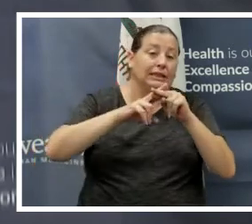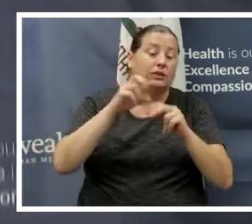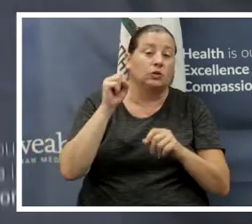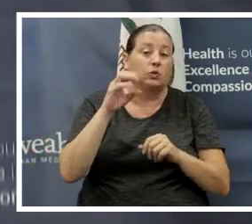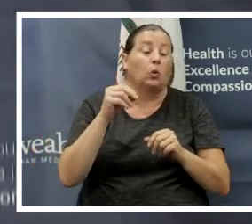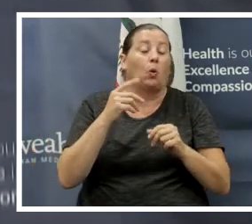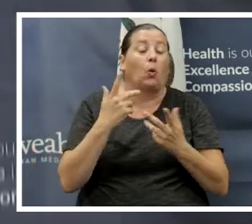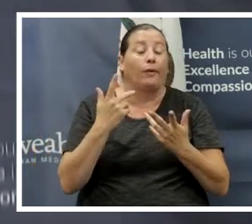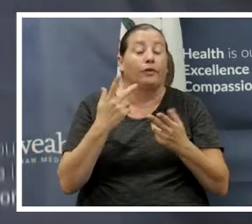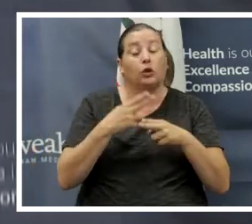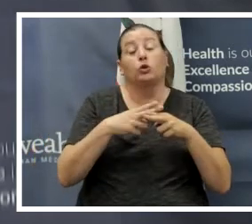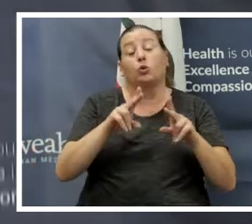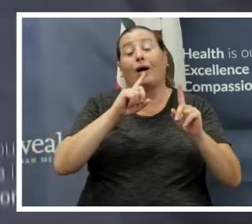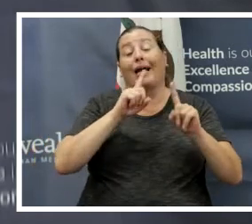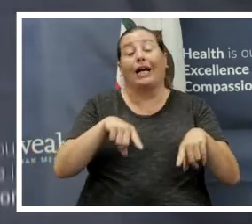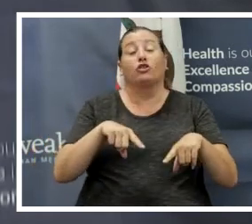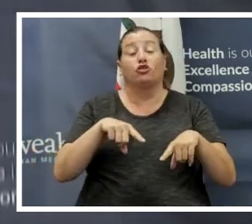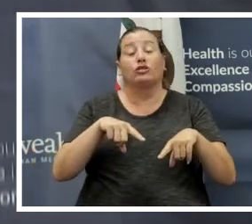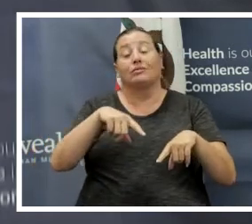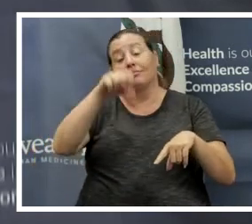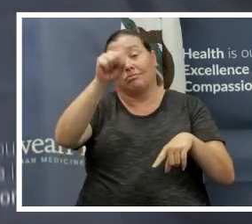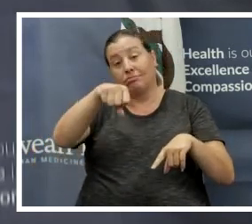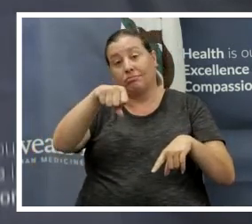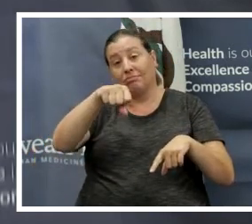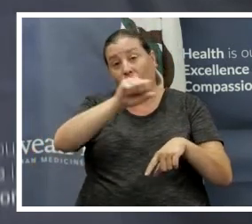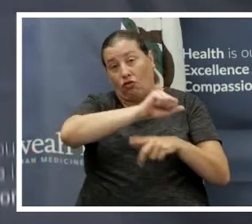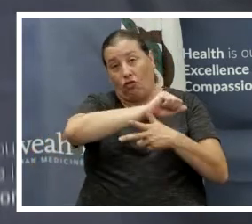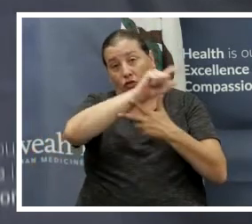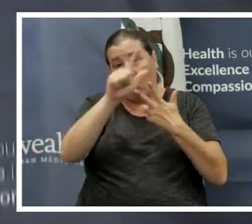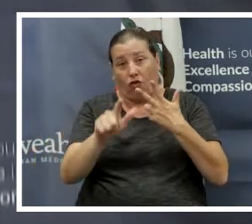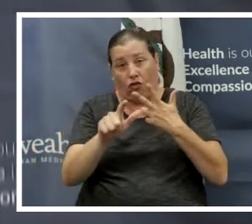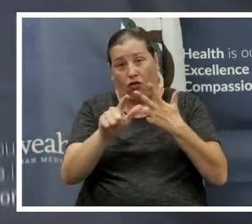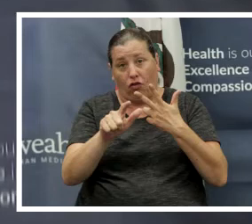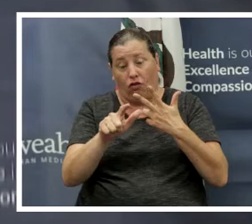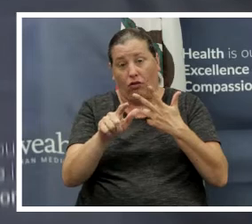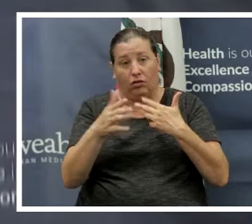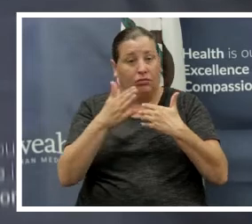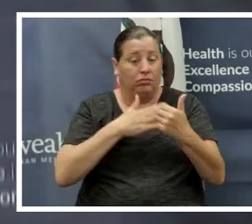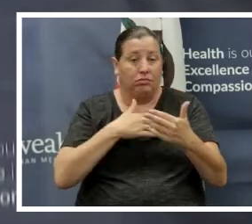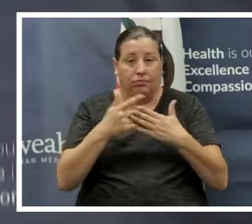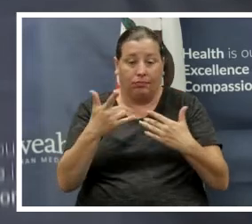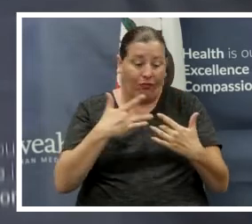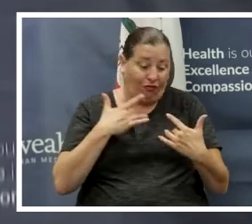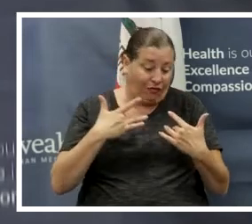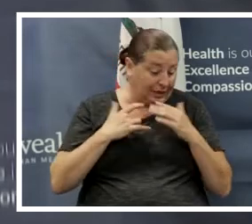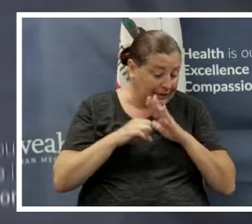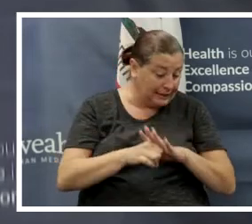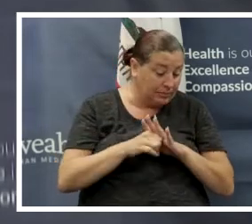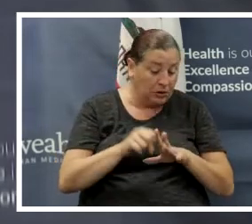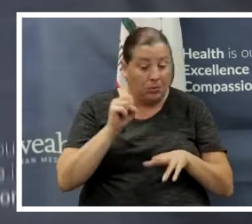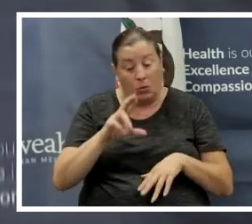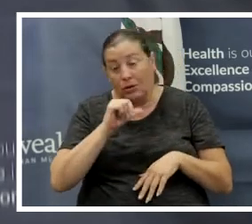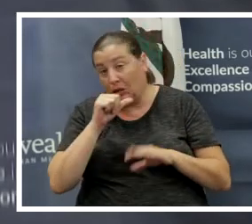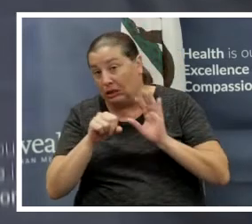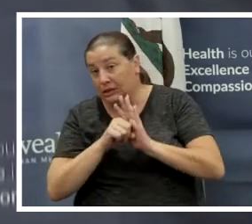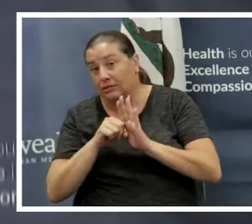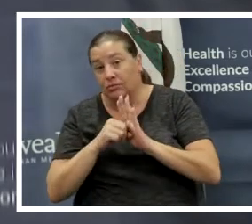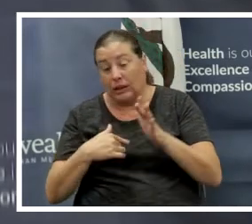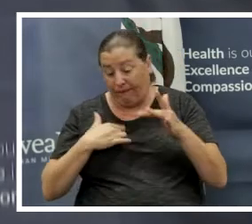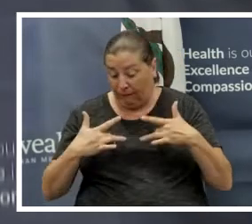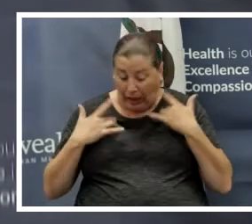short answer, symptomatic, asymptomatic, I'm virus-free, Yeah, but I'm